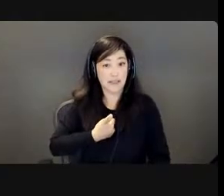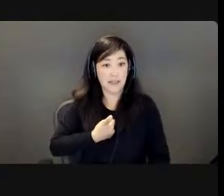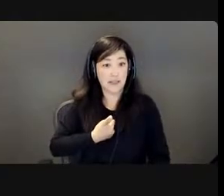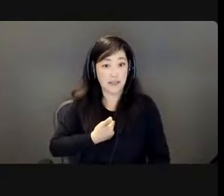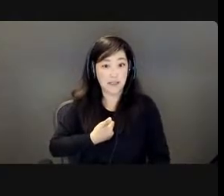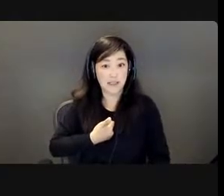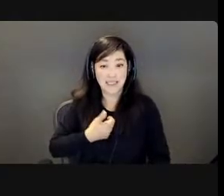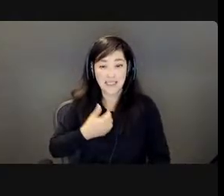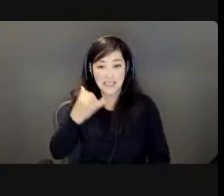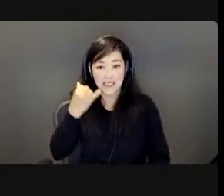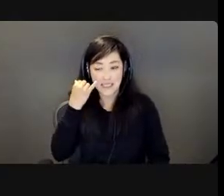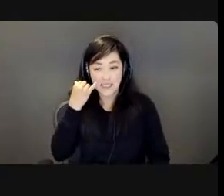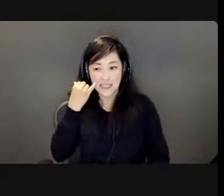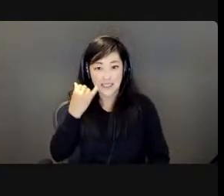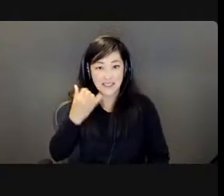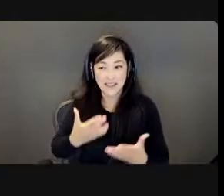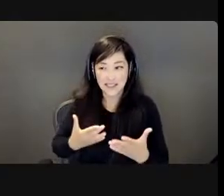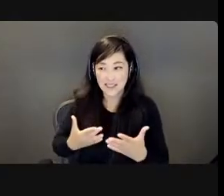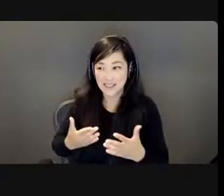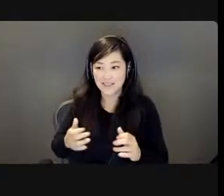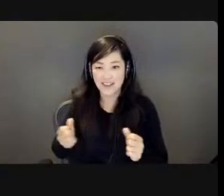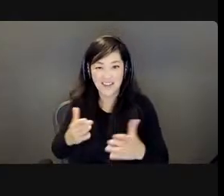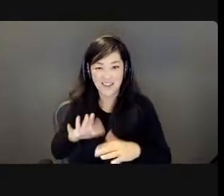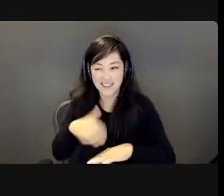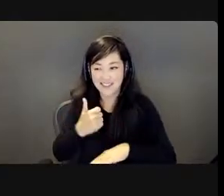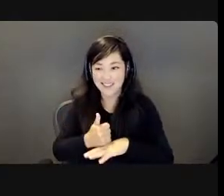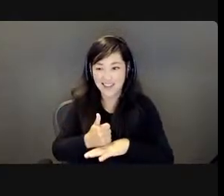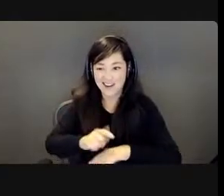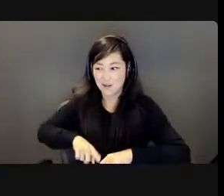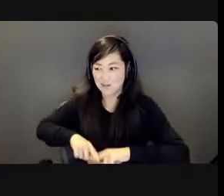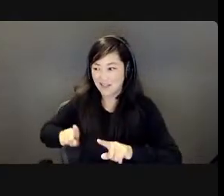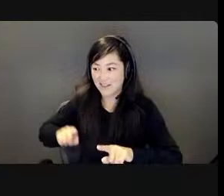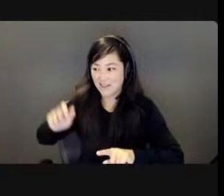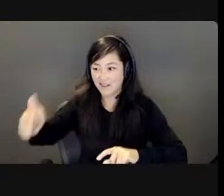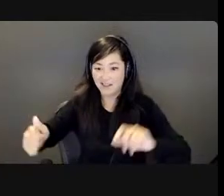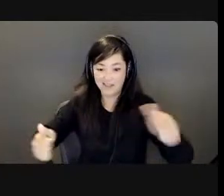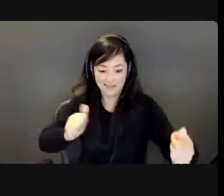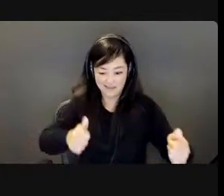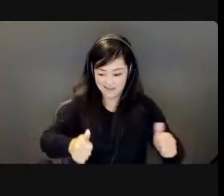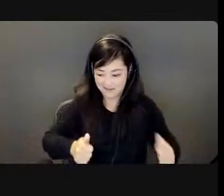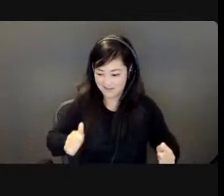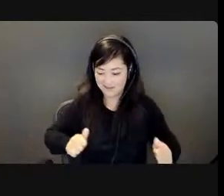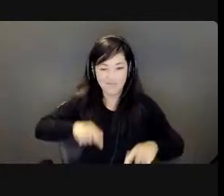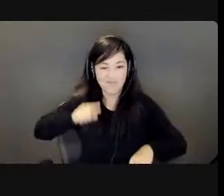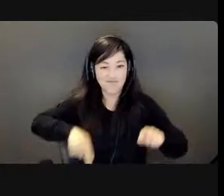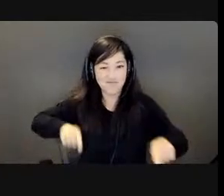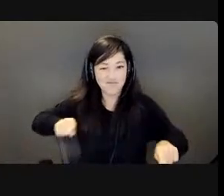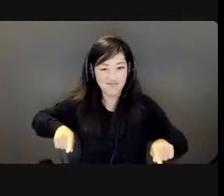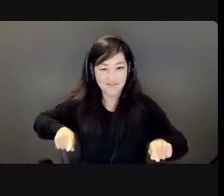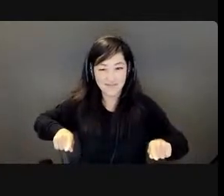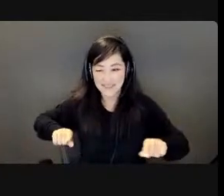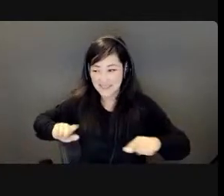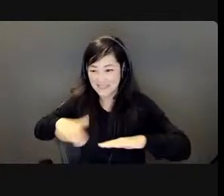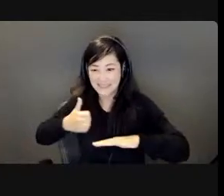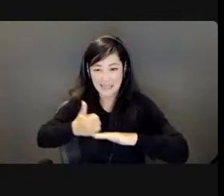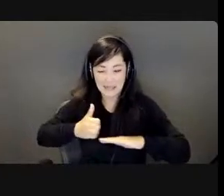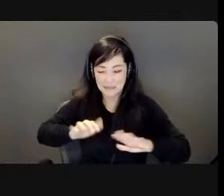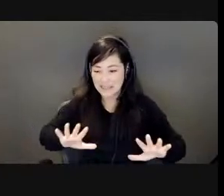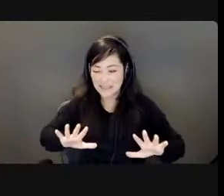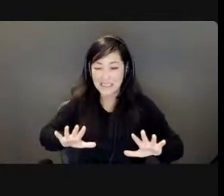in different places, that can be really challenging in spaces like that. And then also